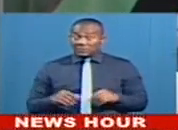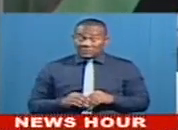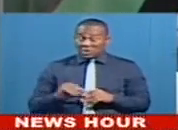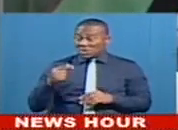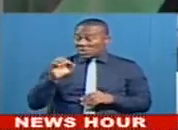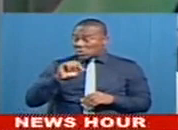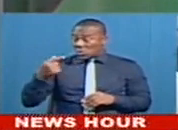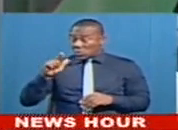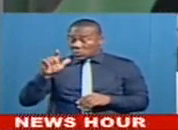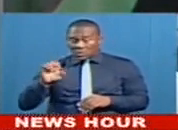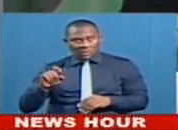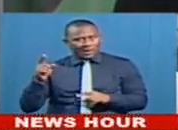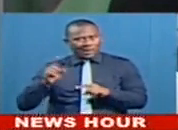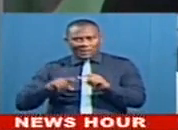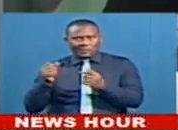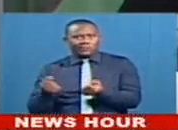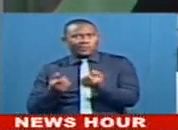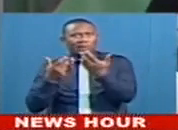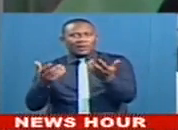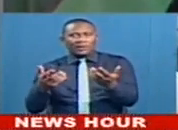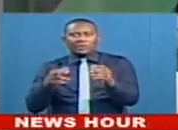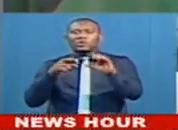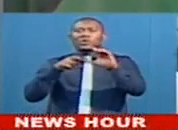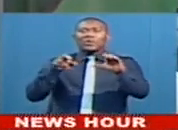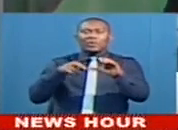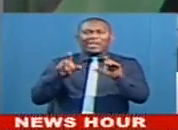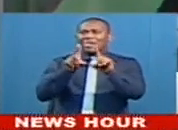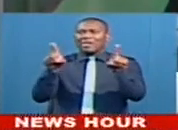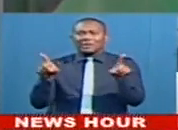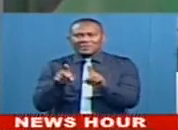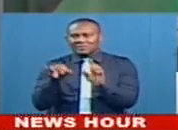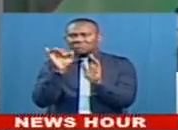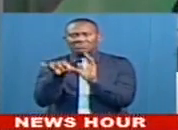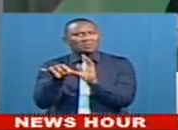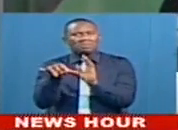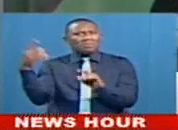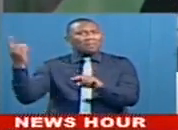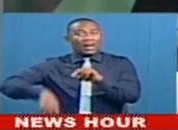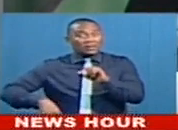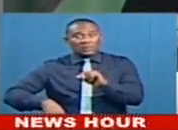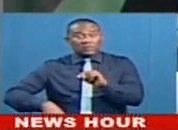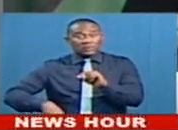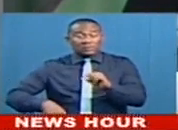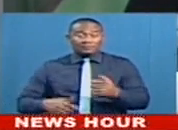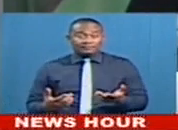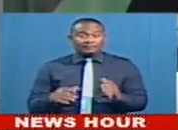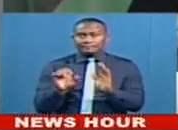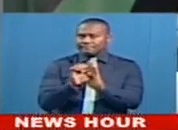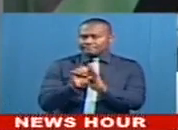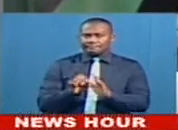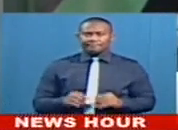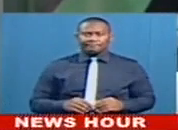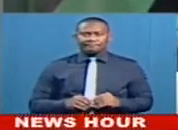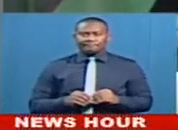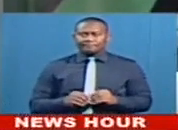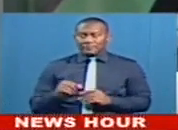give you the postcode, the region, or the district for any particular location. For example, it